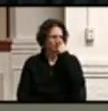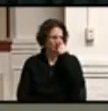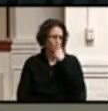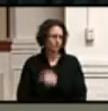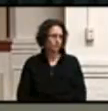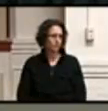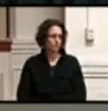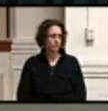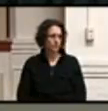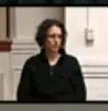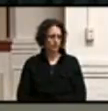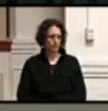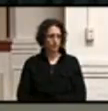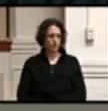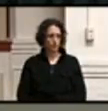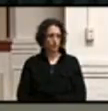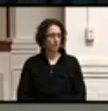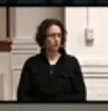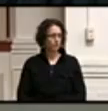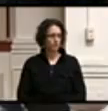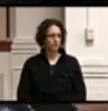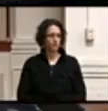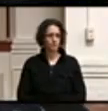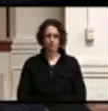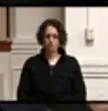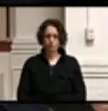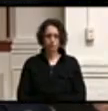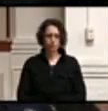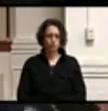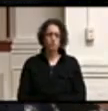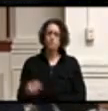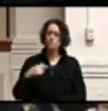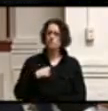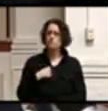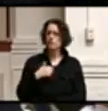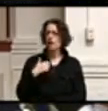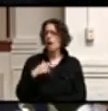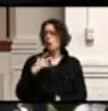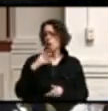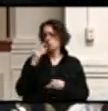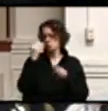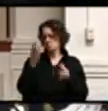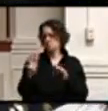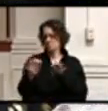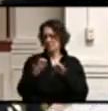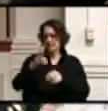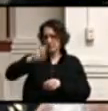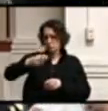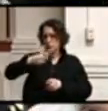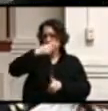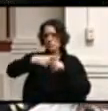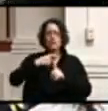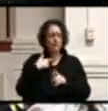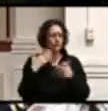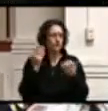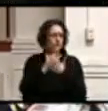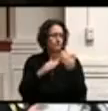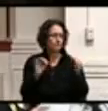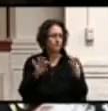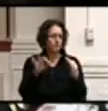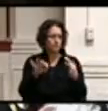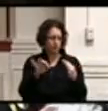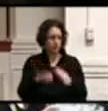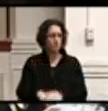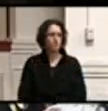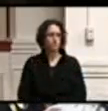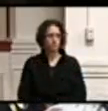I have some comments on this, just and a little history for the board. Mm-hmm. This practice, we did